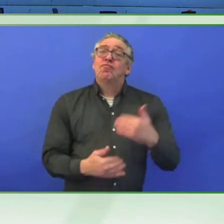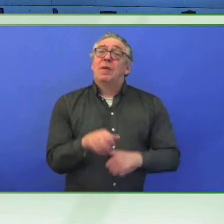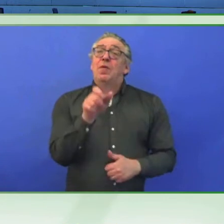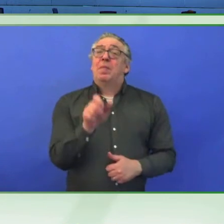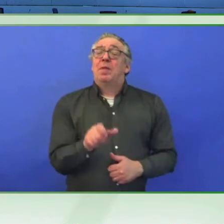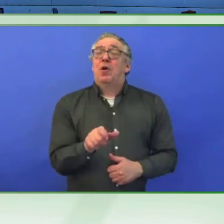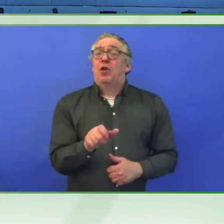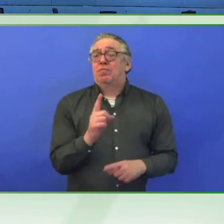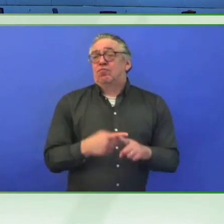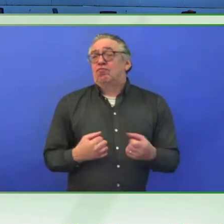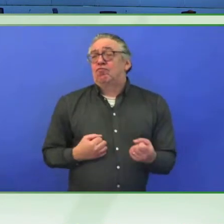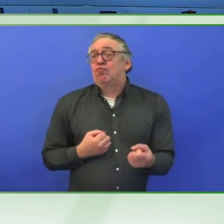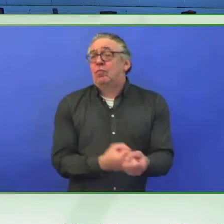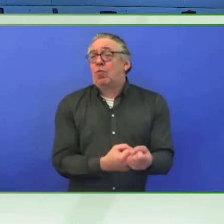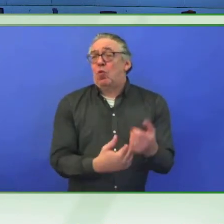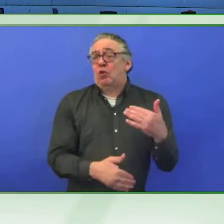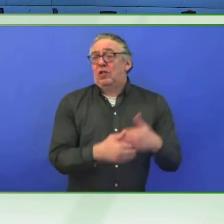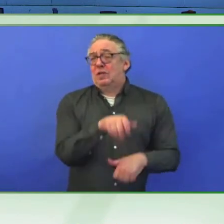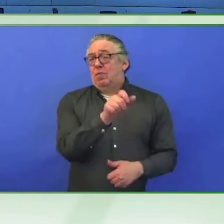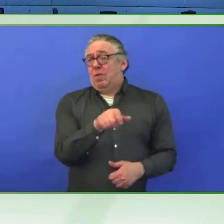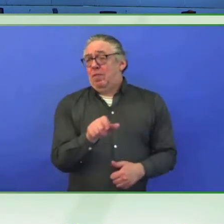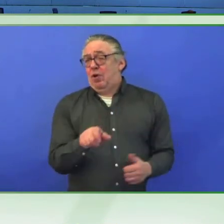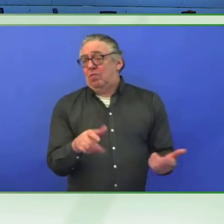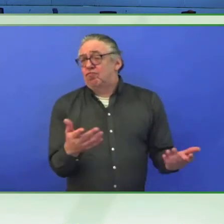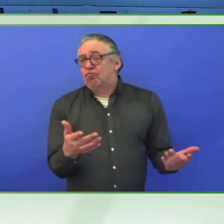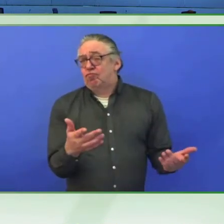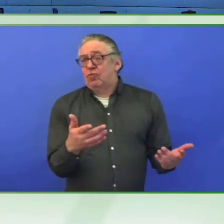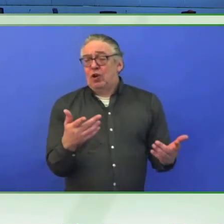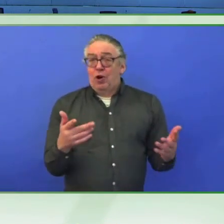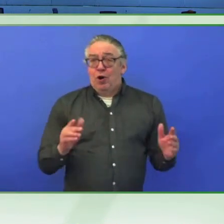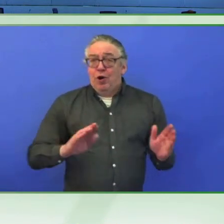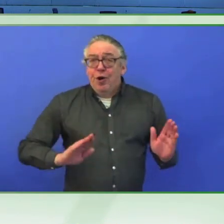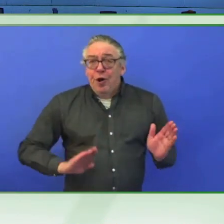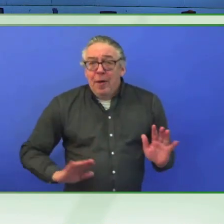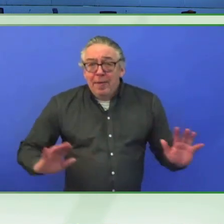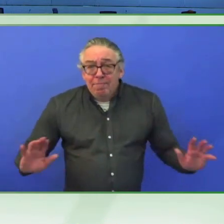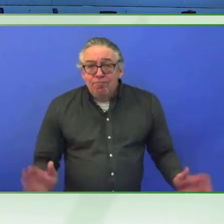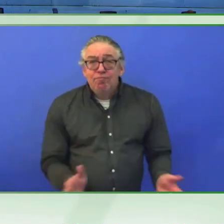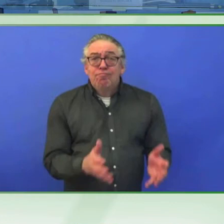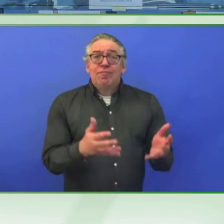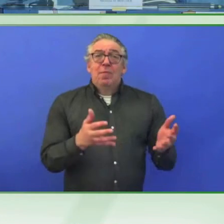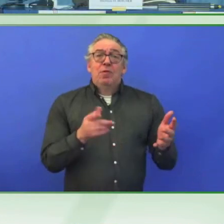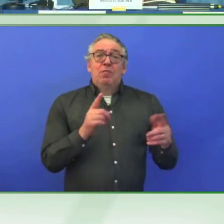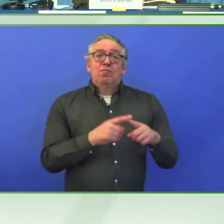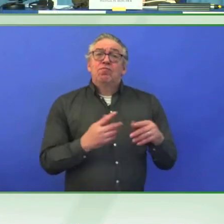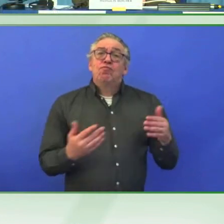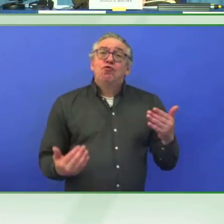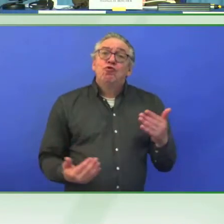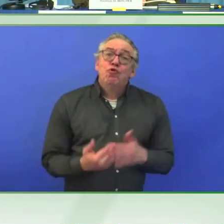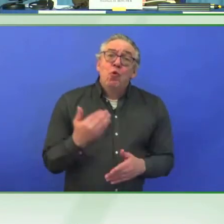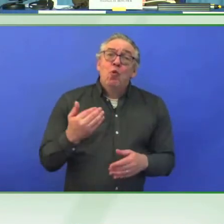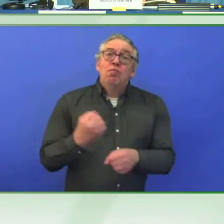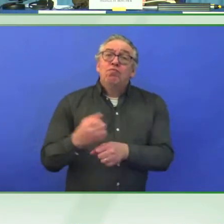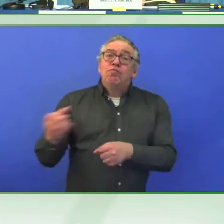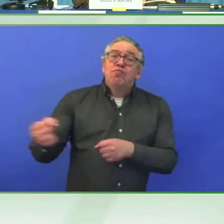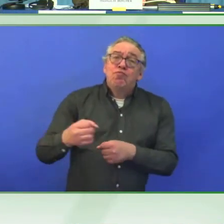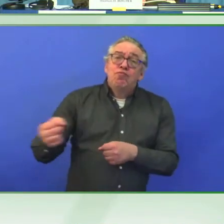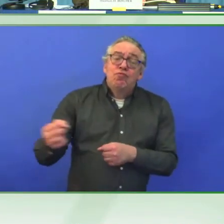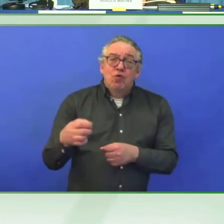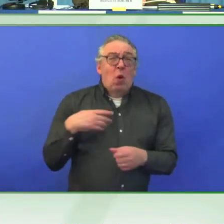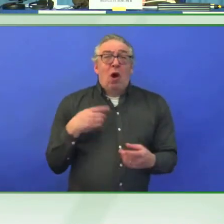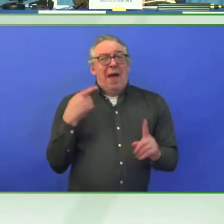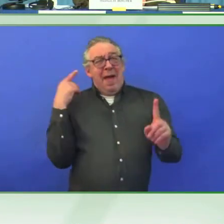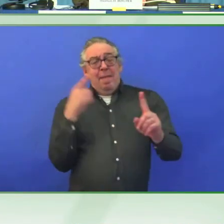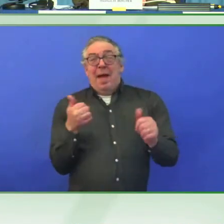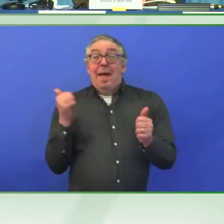from attraction, development, and retention. Thank you. Great. Thank you, Peter.